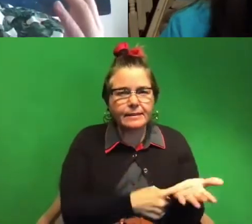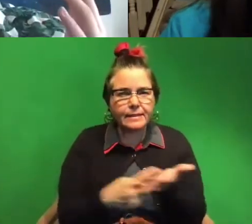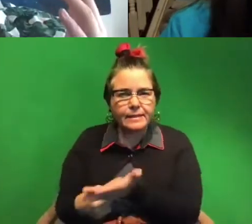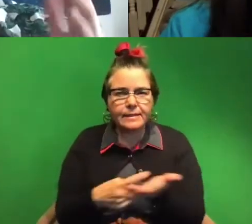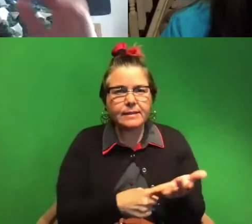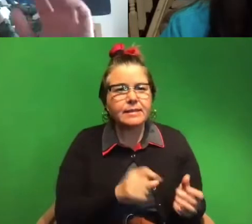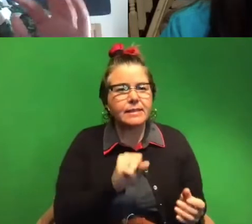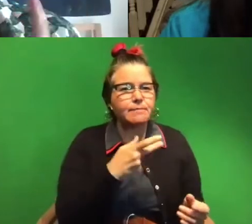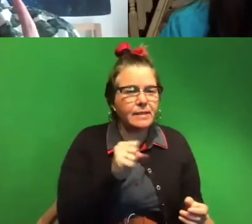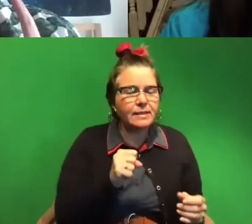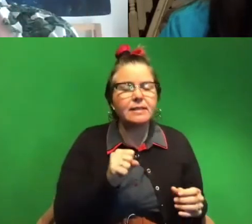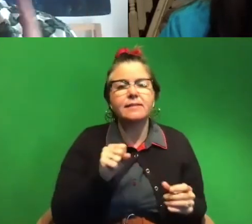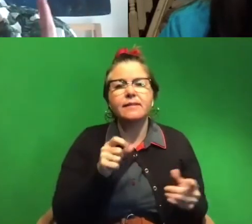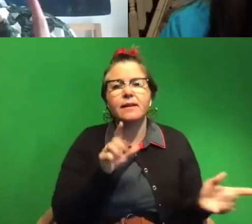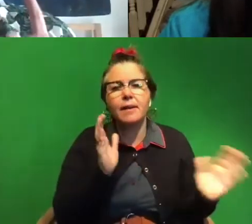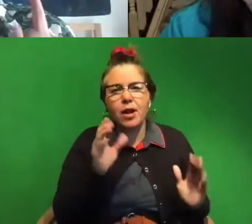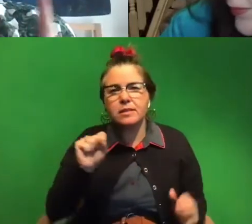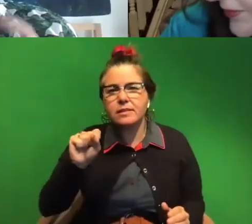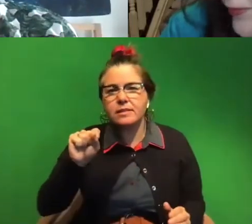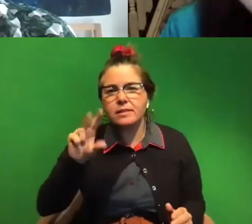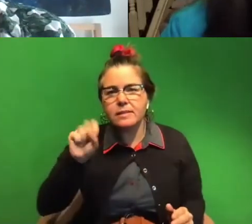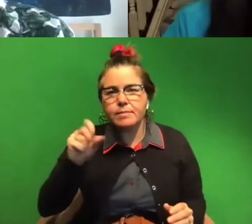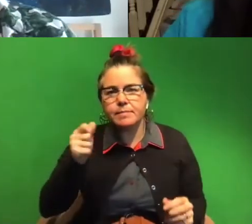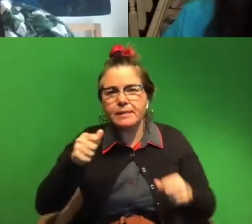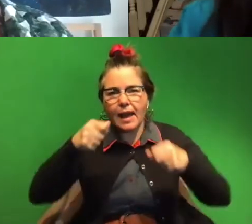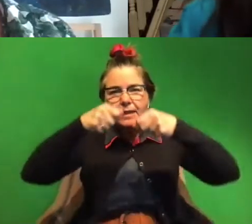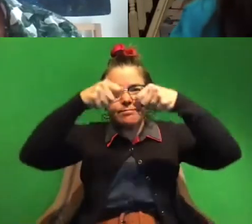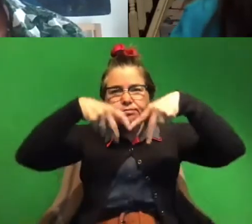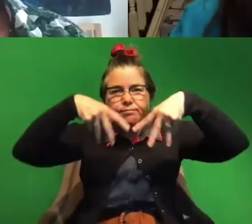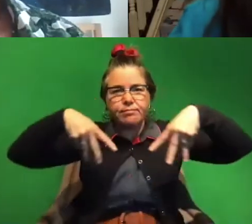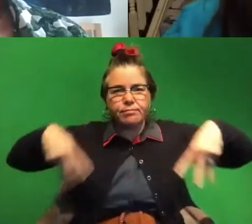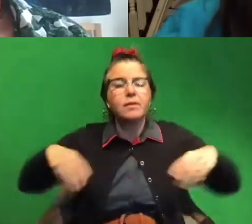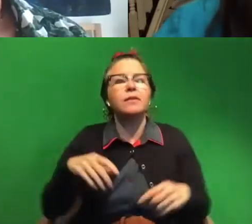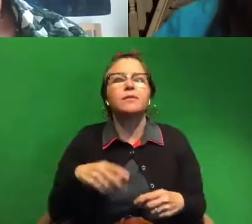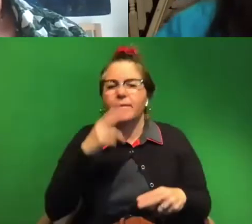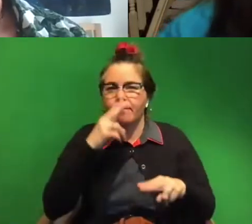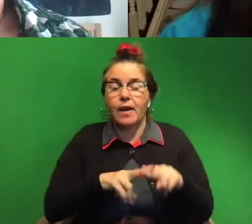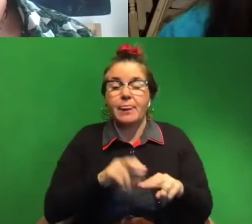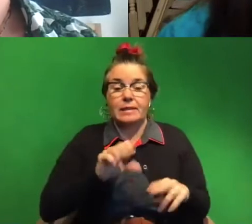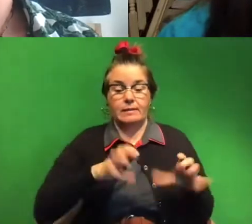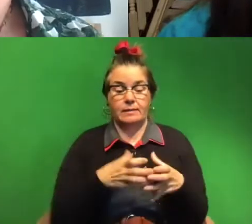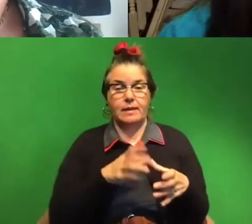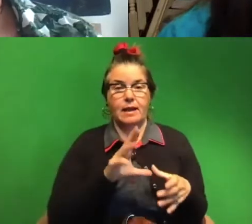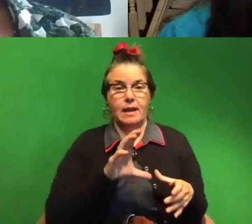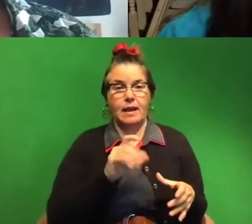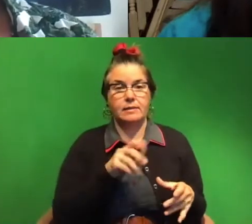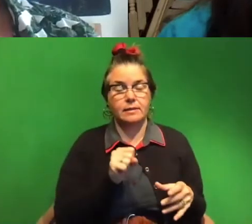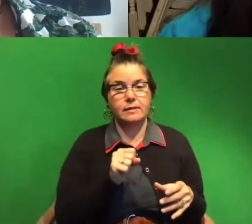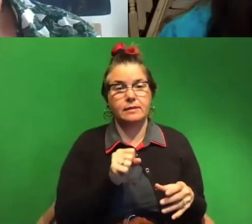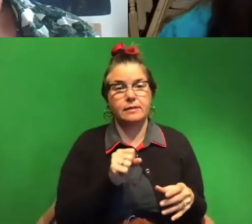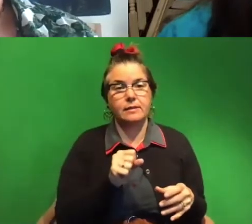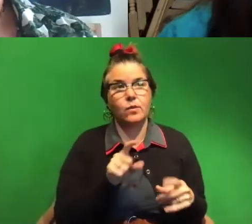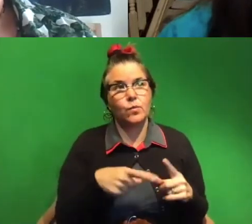versus subspecies, because that gets really technical and fun. This species of cactus, when we